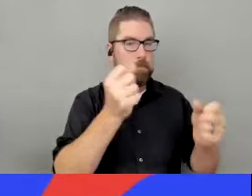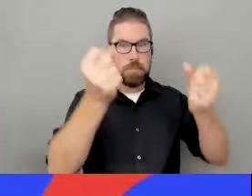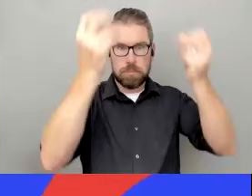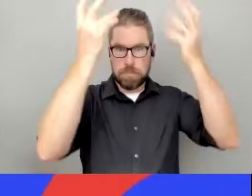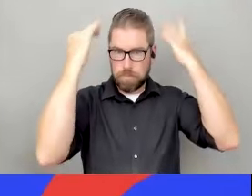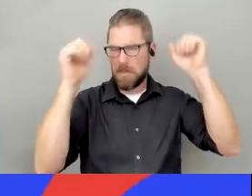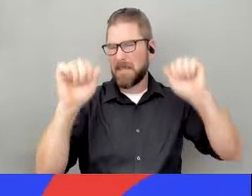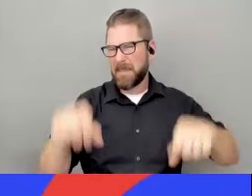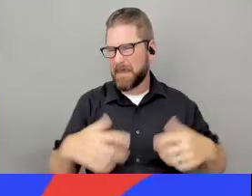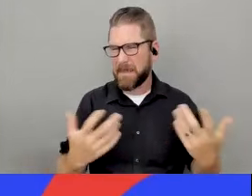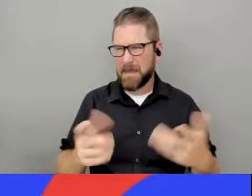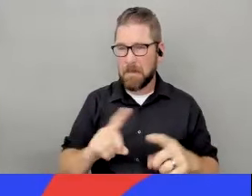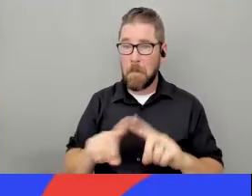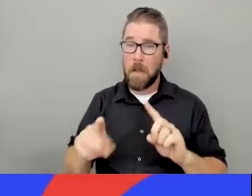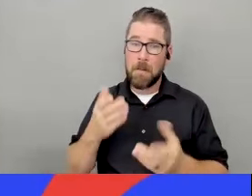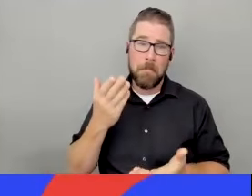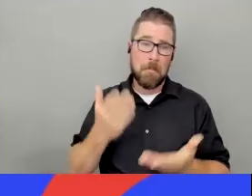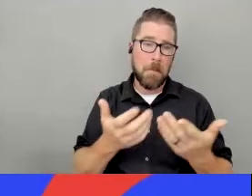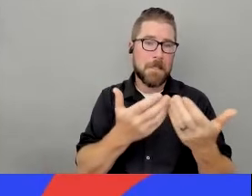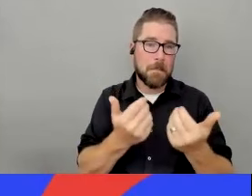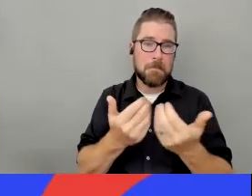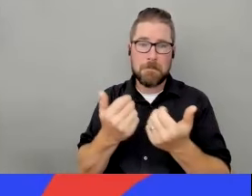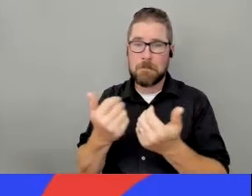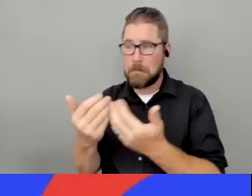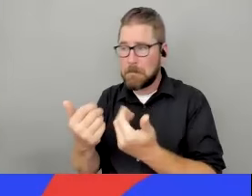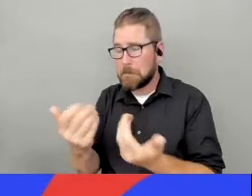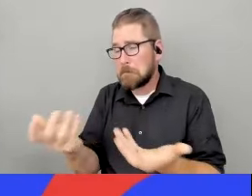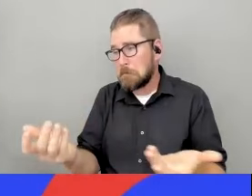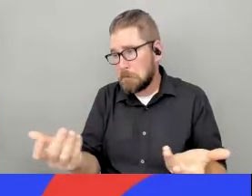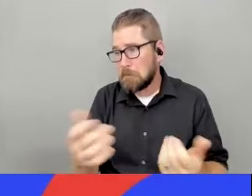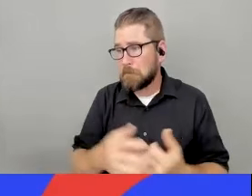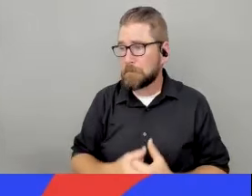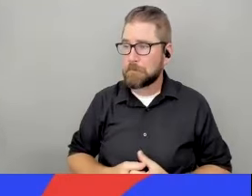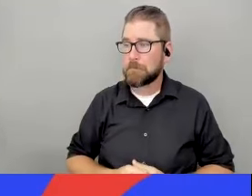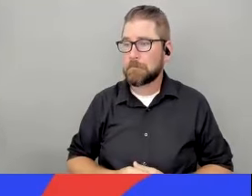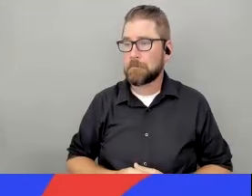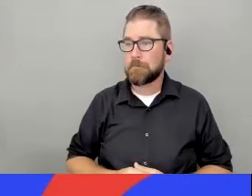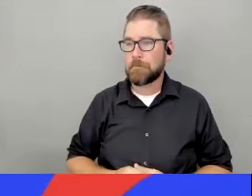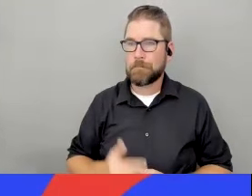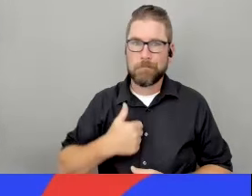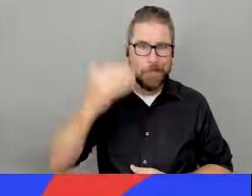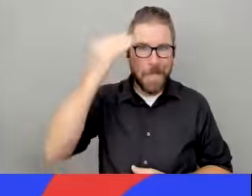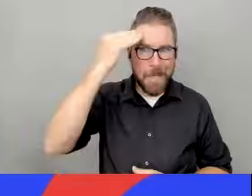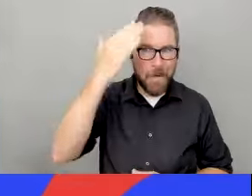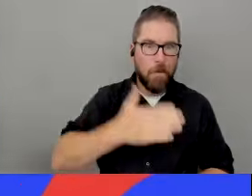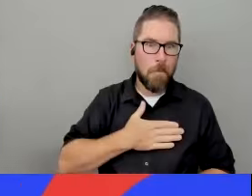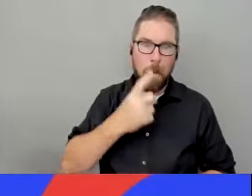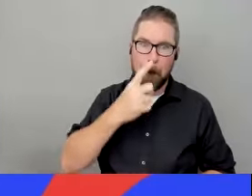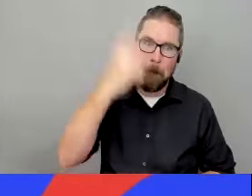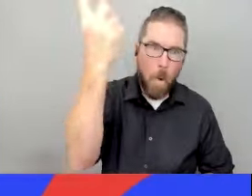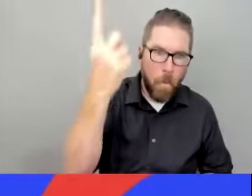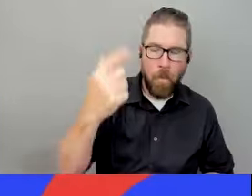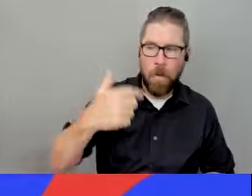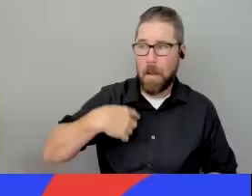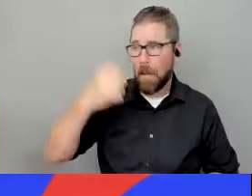different chunks of information. So I just don't have I know mine was boring. I know. I got you. I wanted to